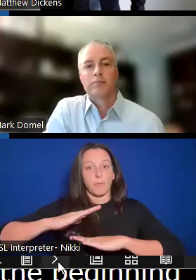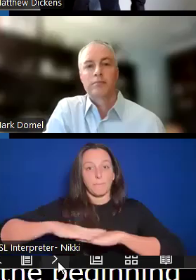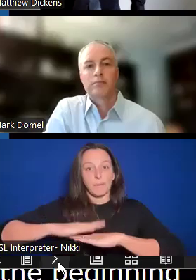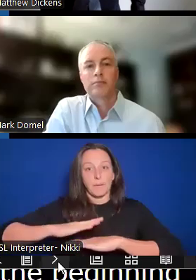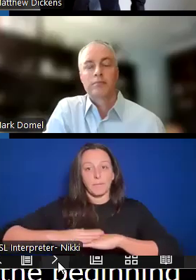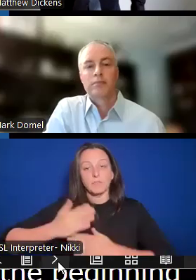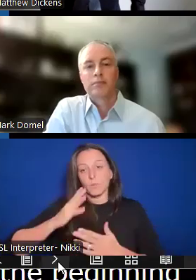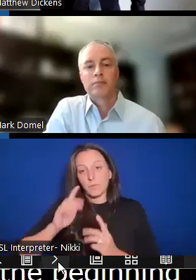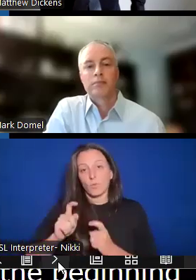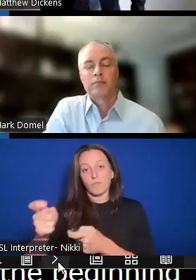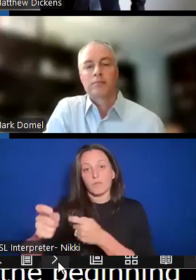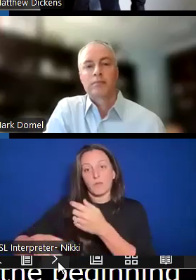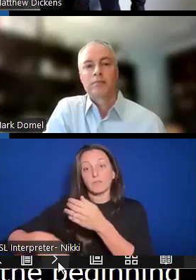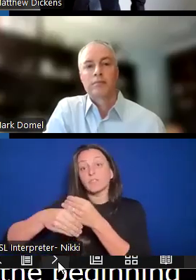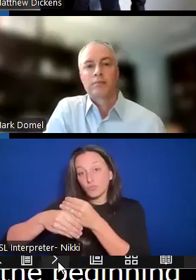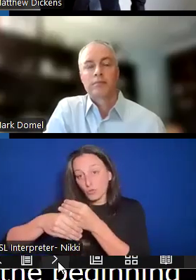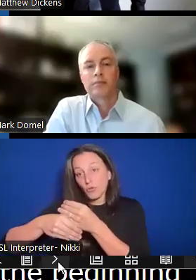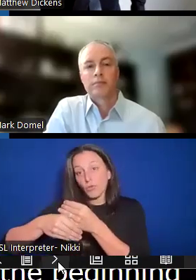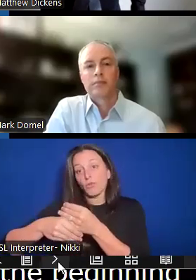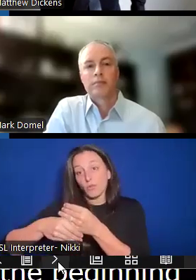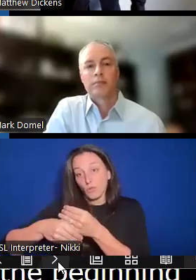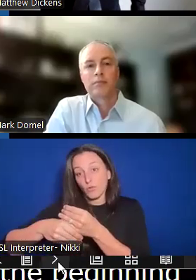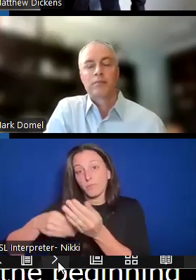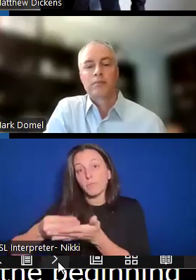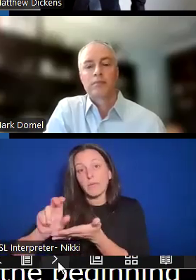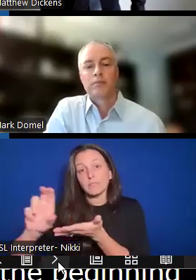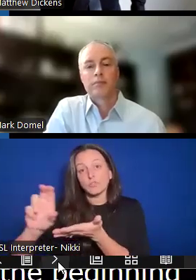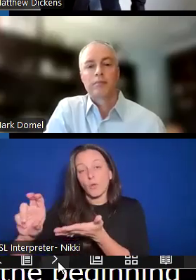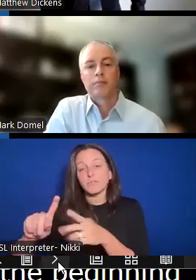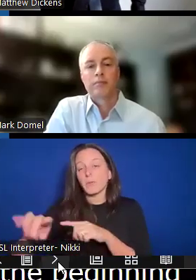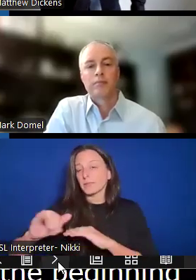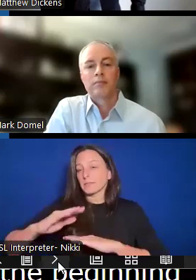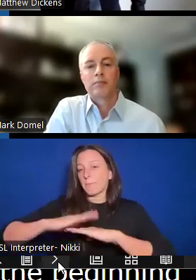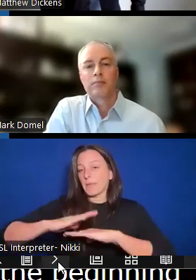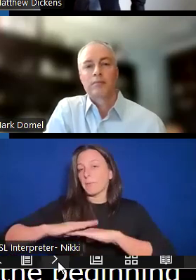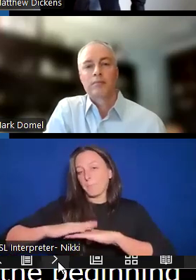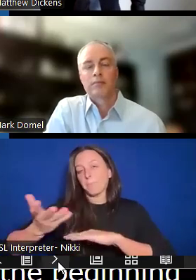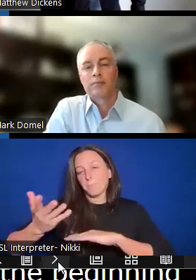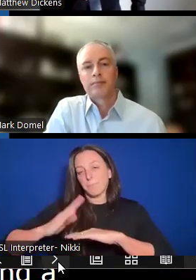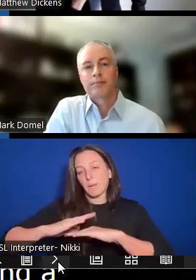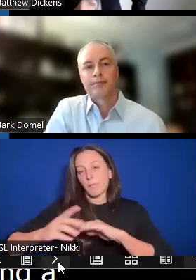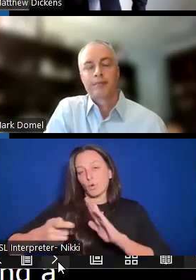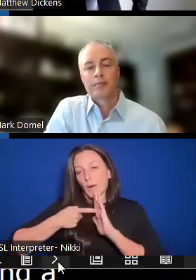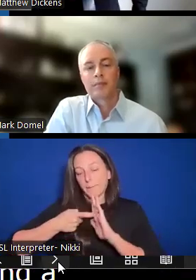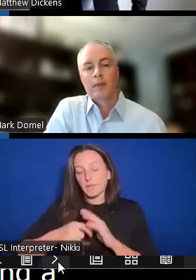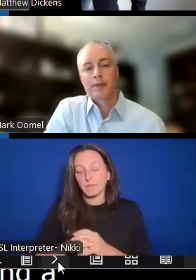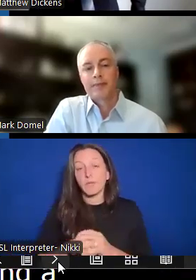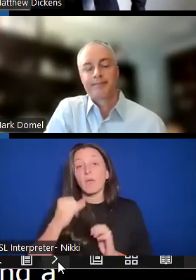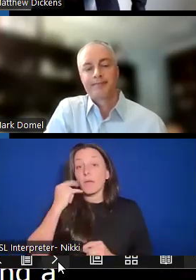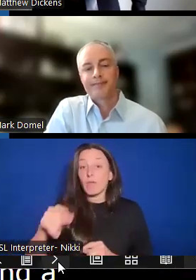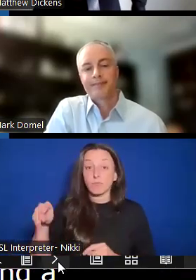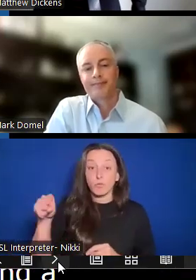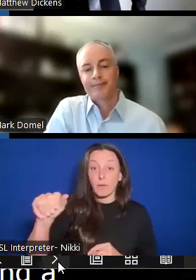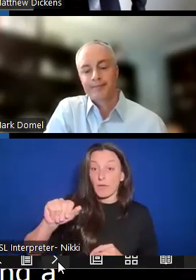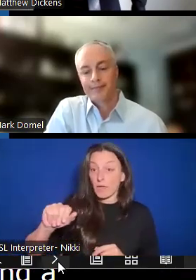funding in additional installments. That is just the minimum required. So if they have to pay it all up